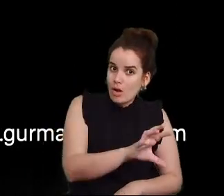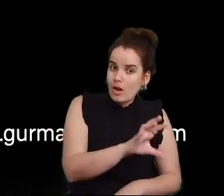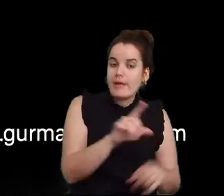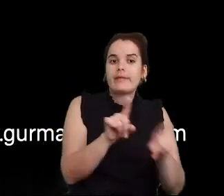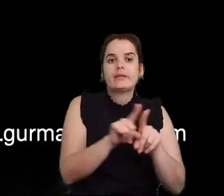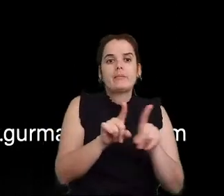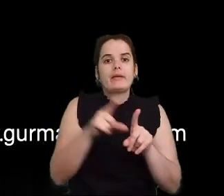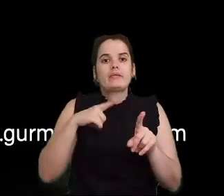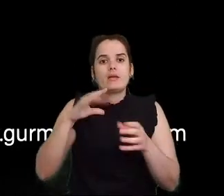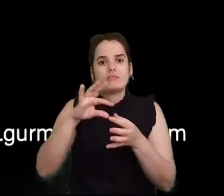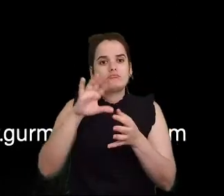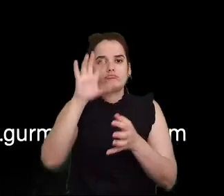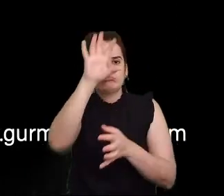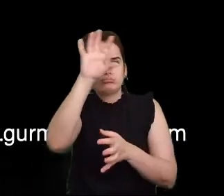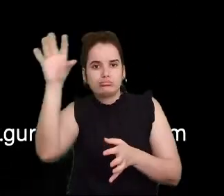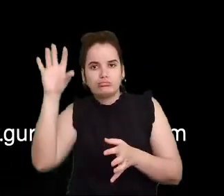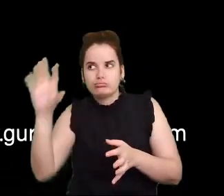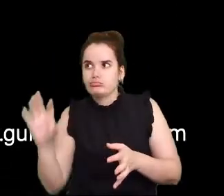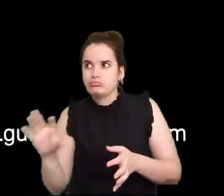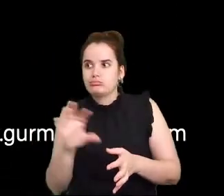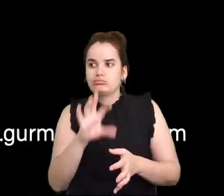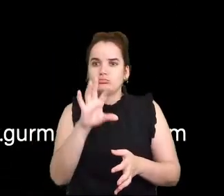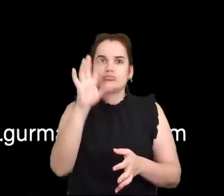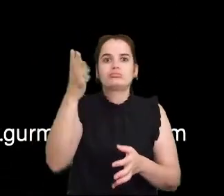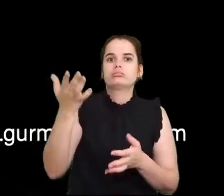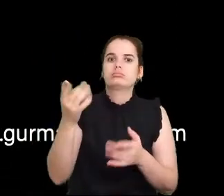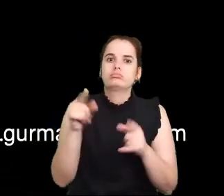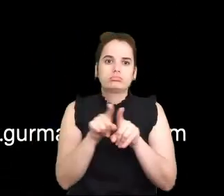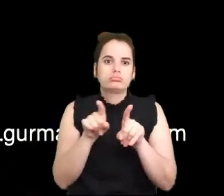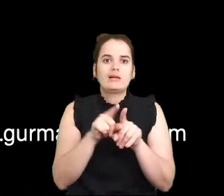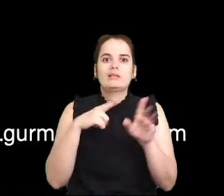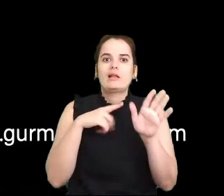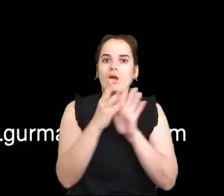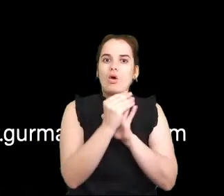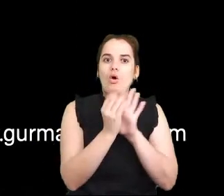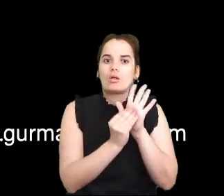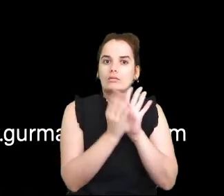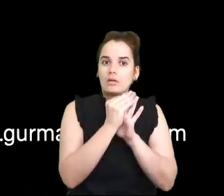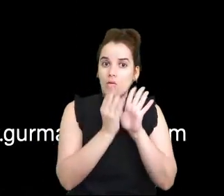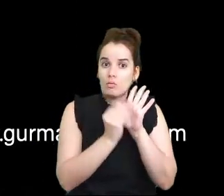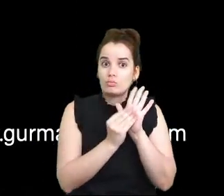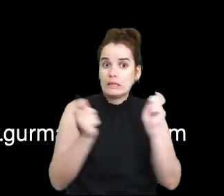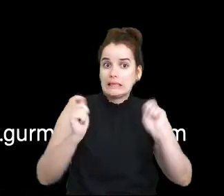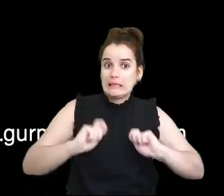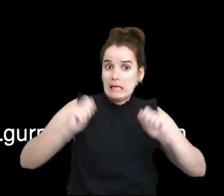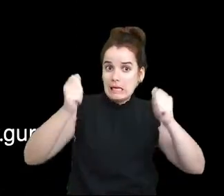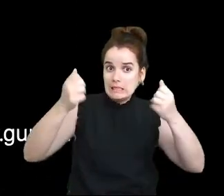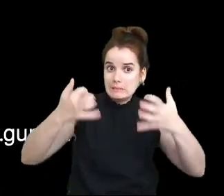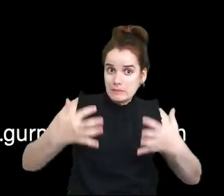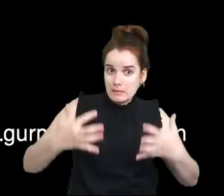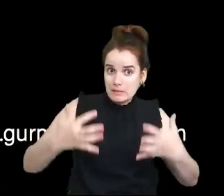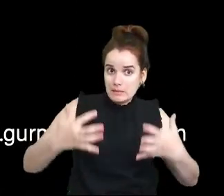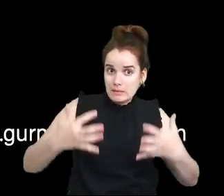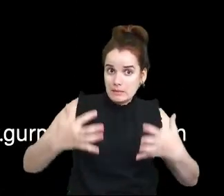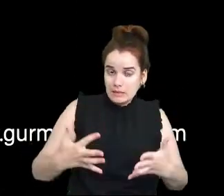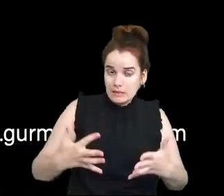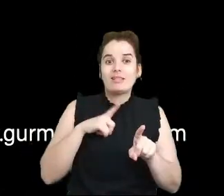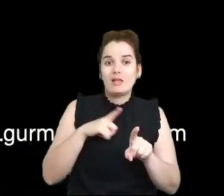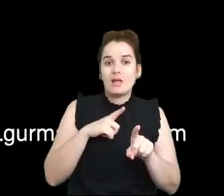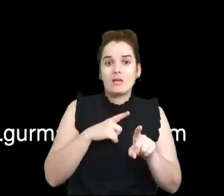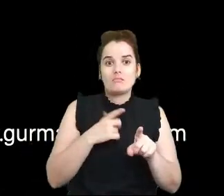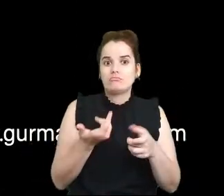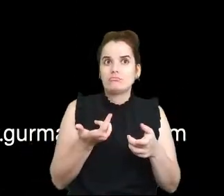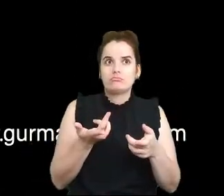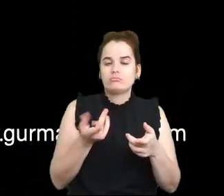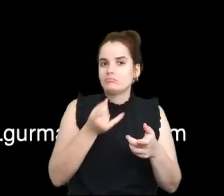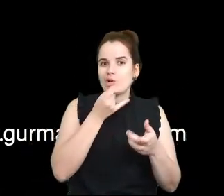explanatory content, and on the other hand, you have places where you can explore information. On one hand,